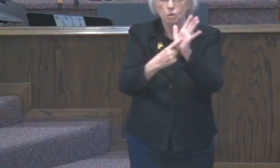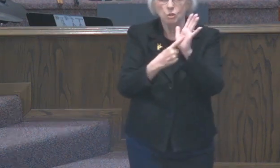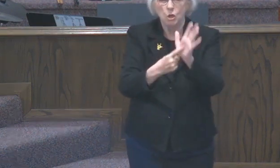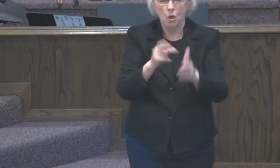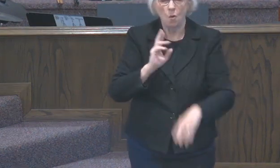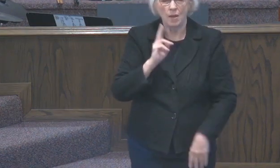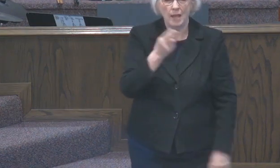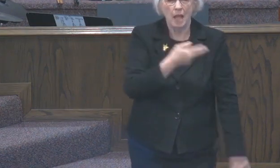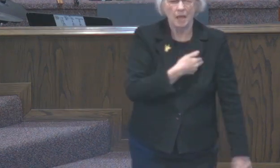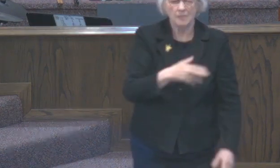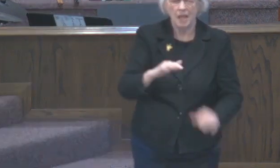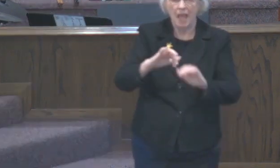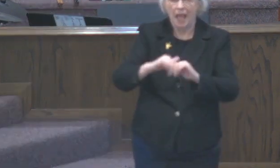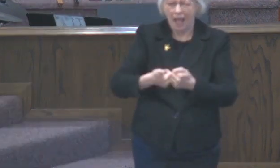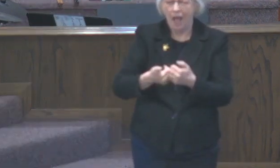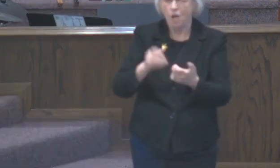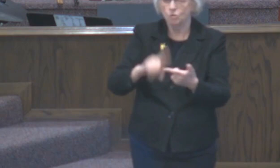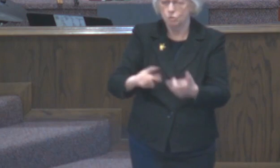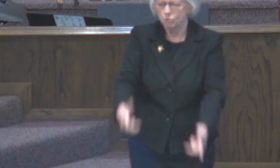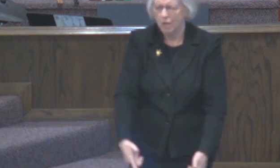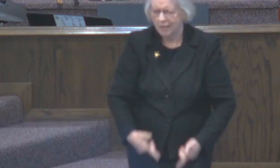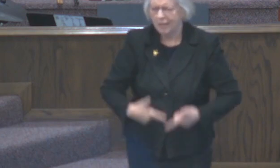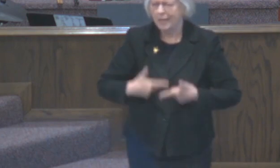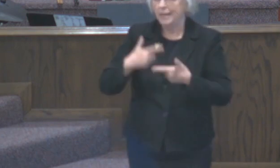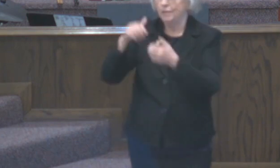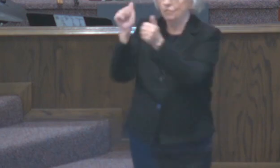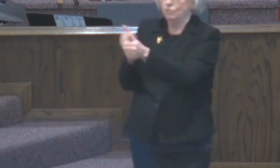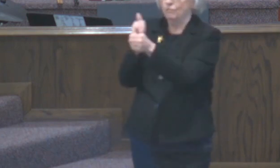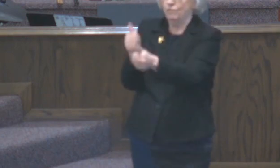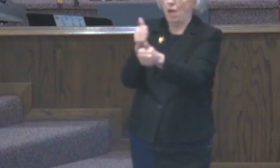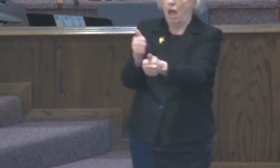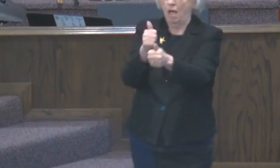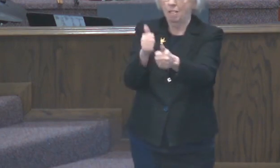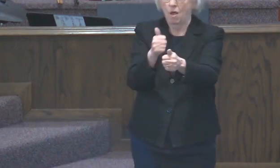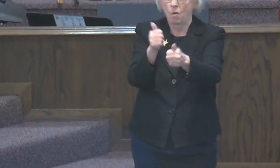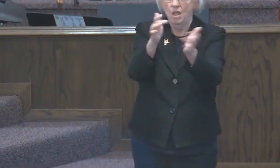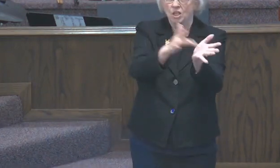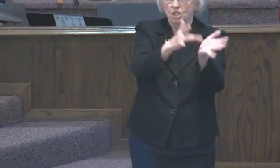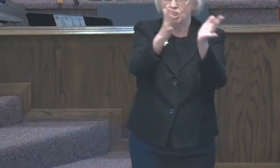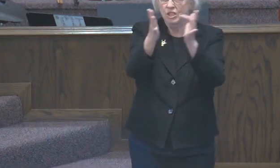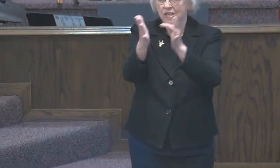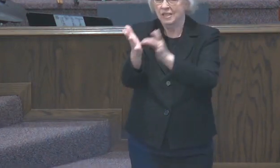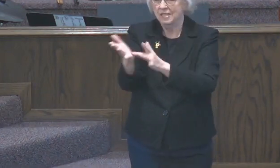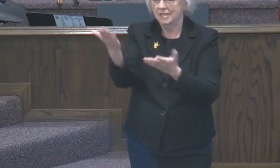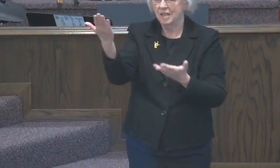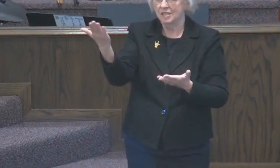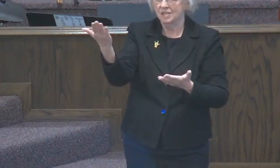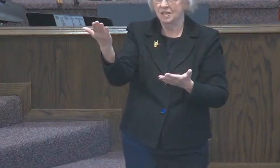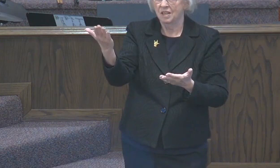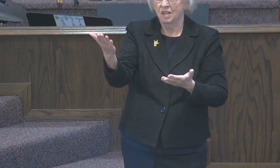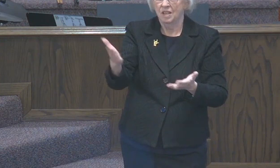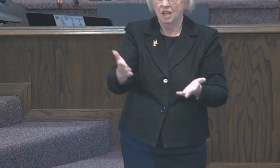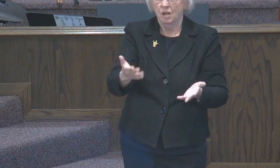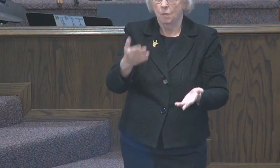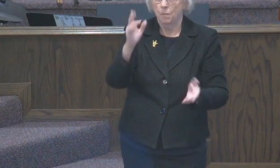we are to live. But God, it wasn't just in your word how you showed us to live. You walked this earth and